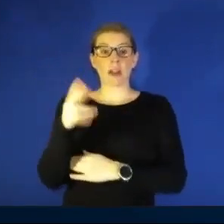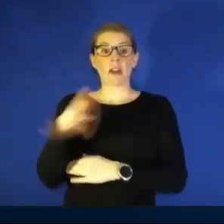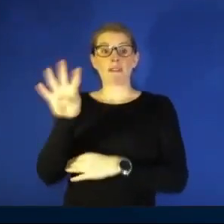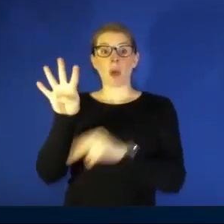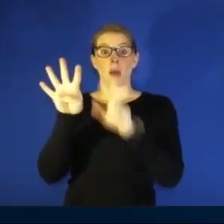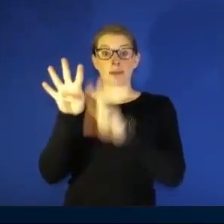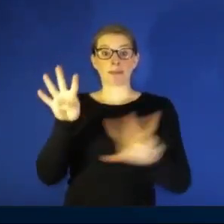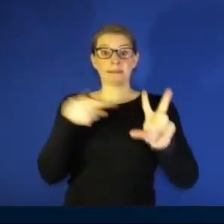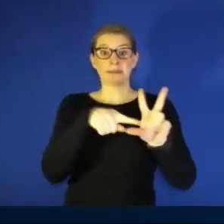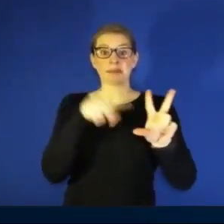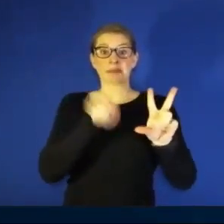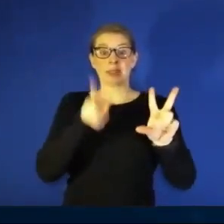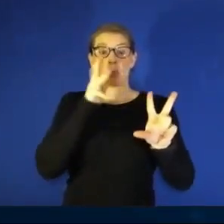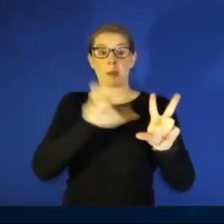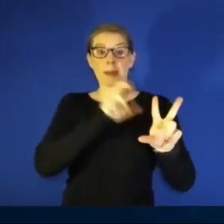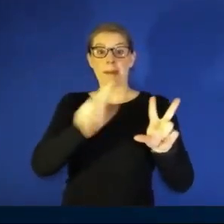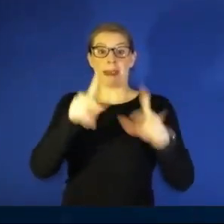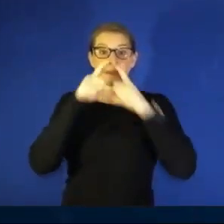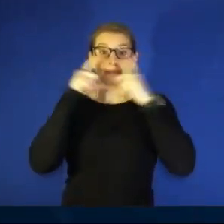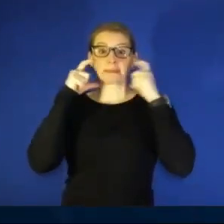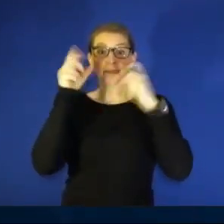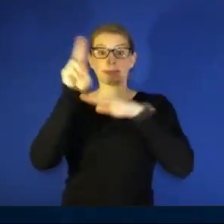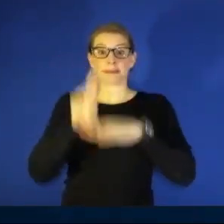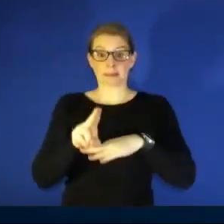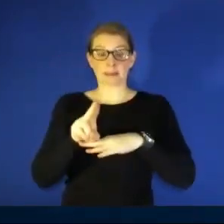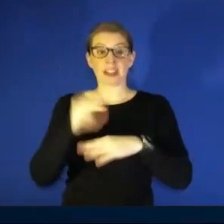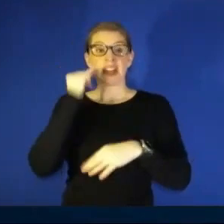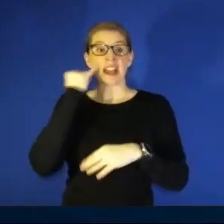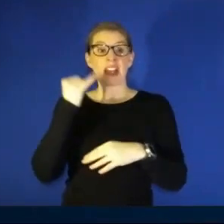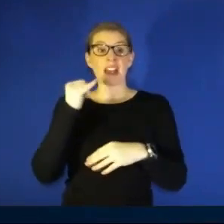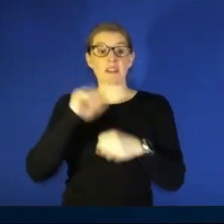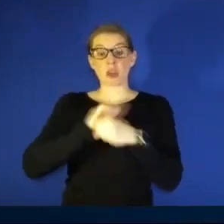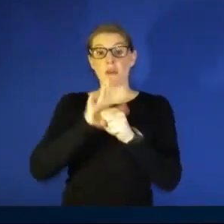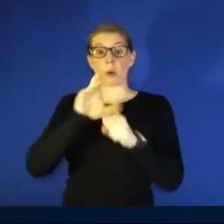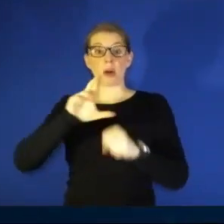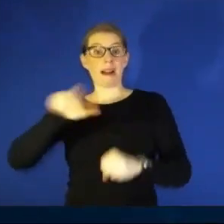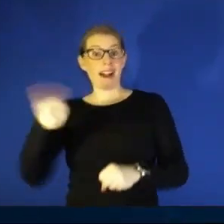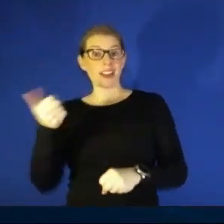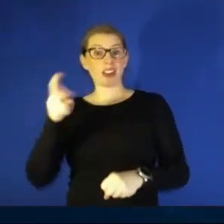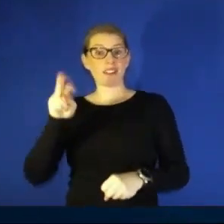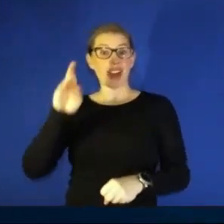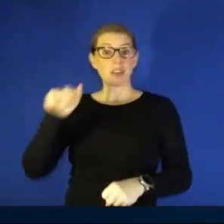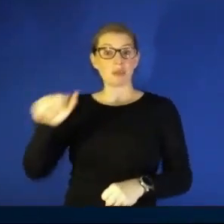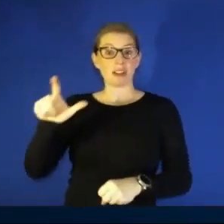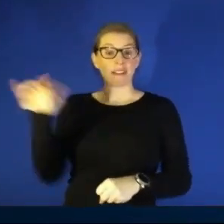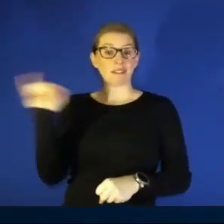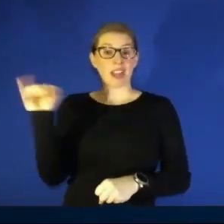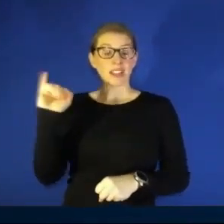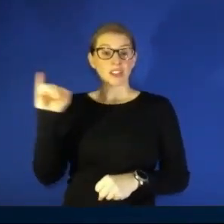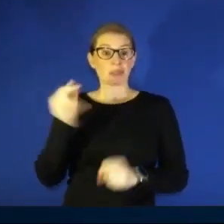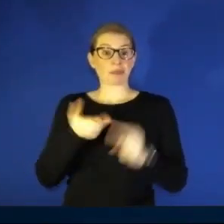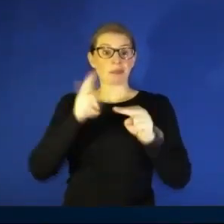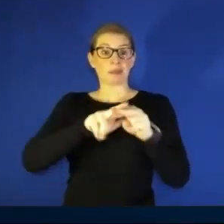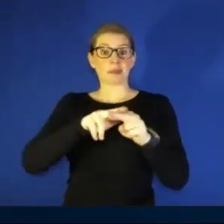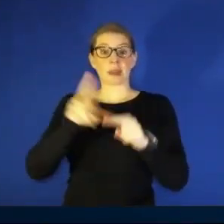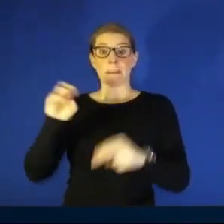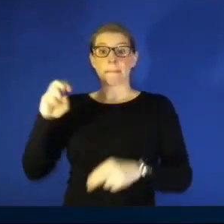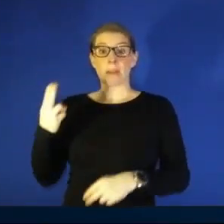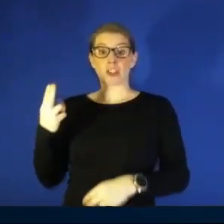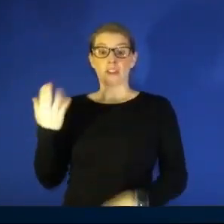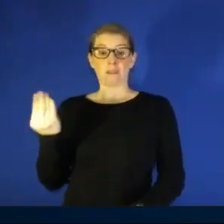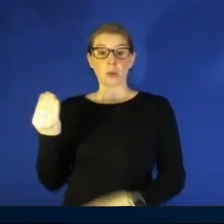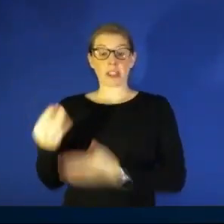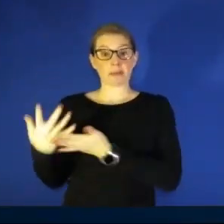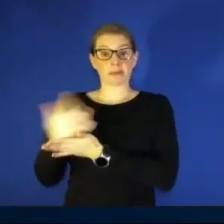they will return to masking up if COVID or other viral infections increase. The poll taken March 14th by